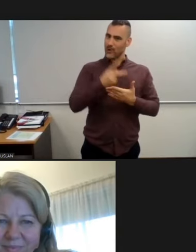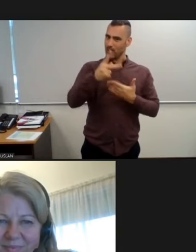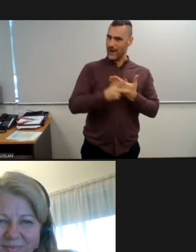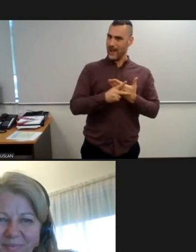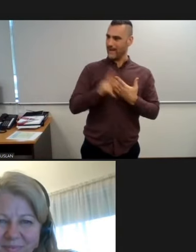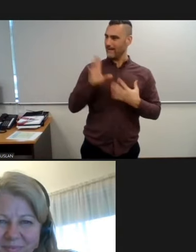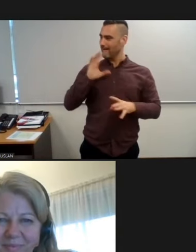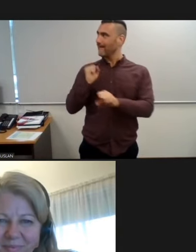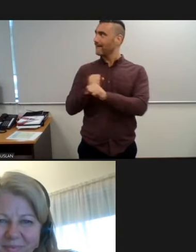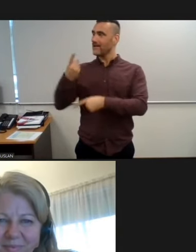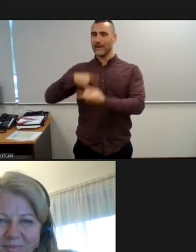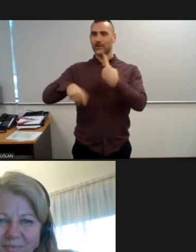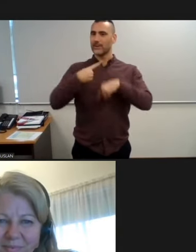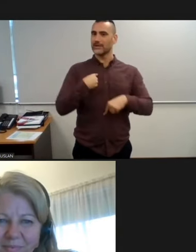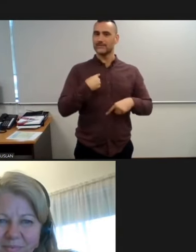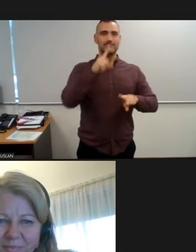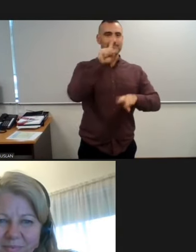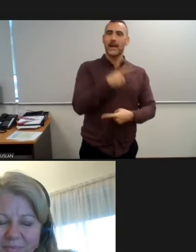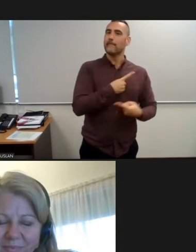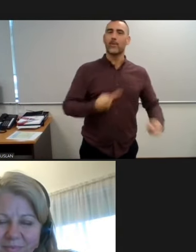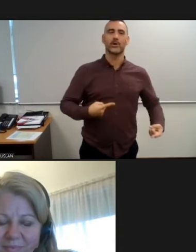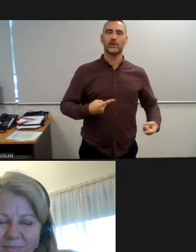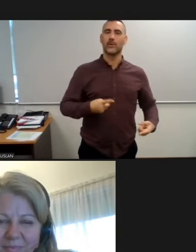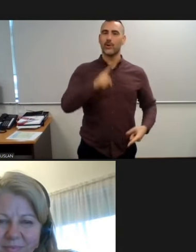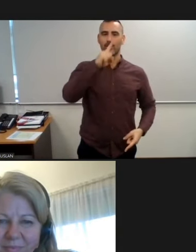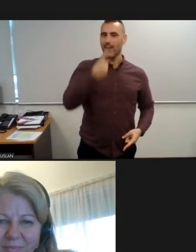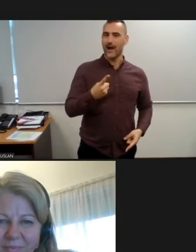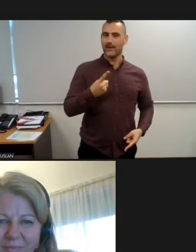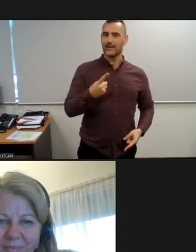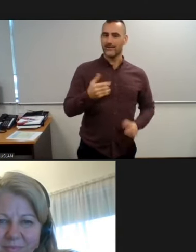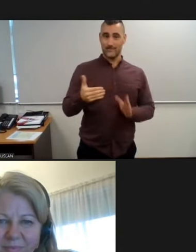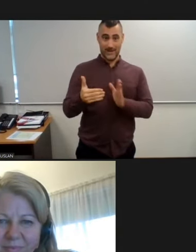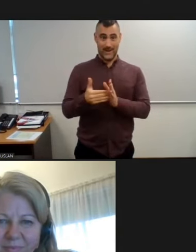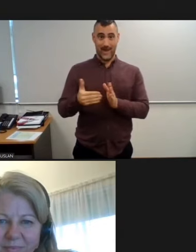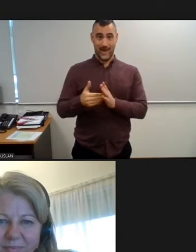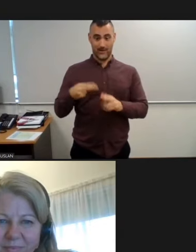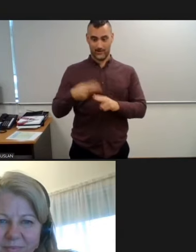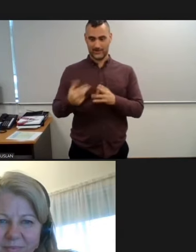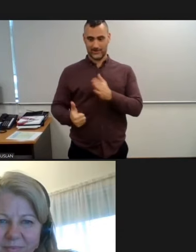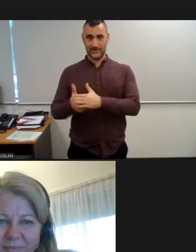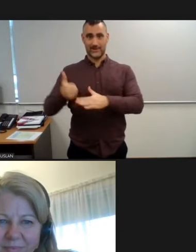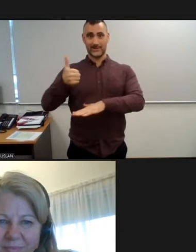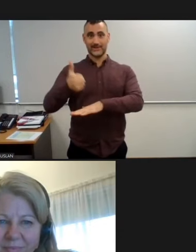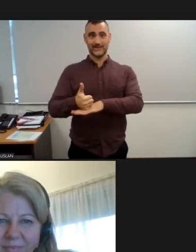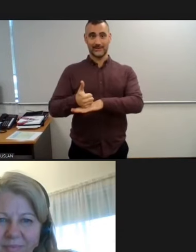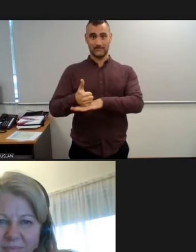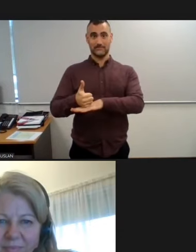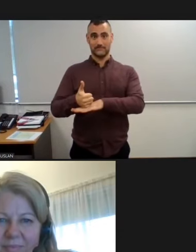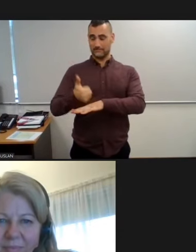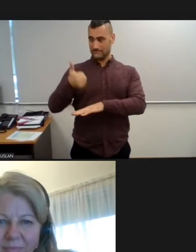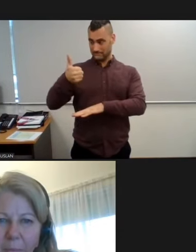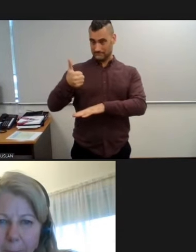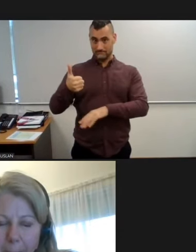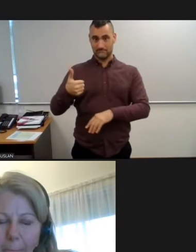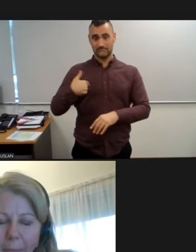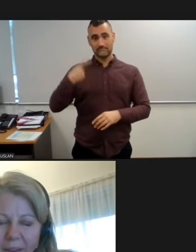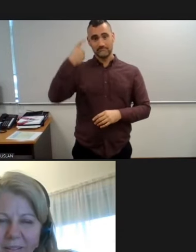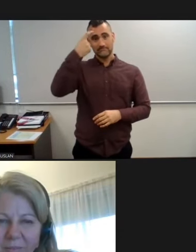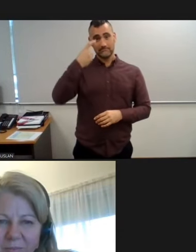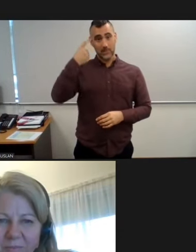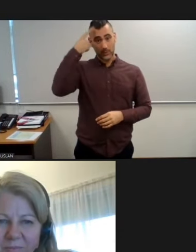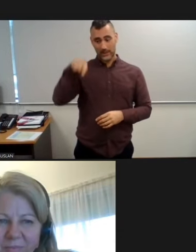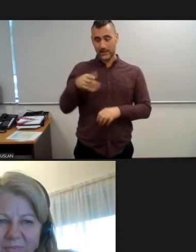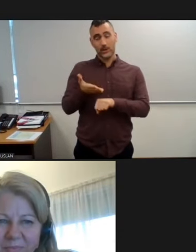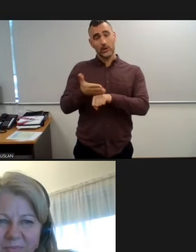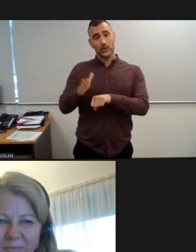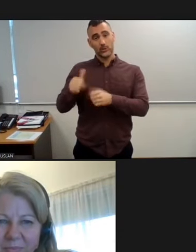at liberty to comment on this in sort of great depth, but really interested in how successful you think those programs have been. And